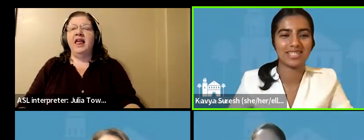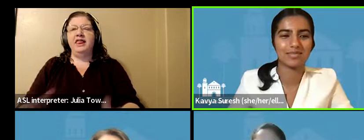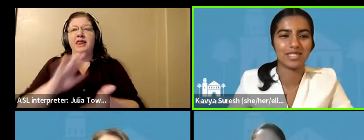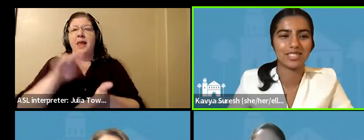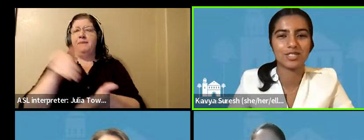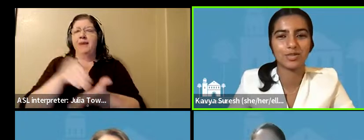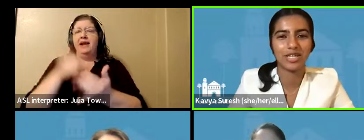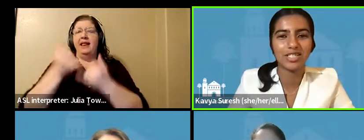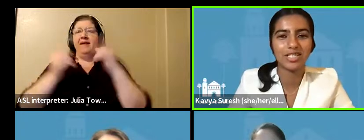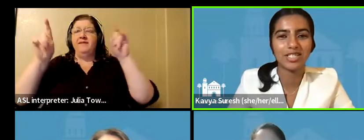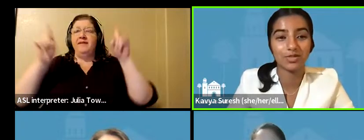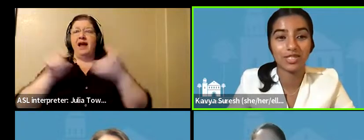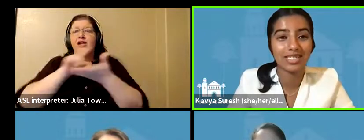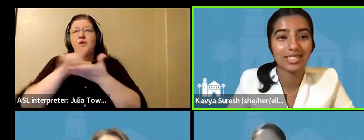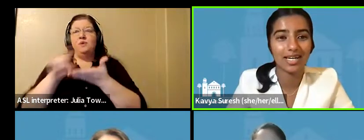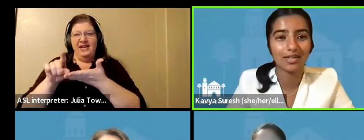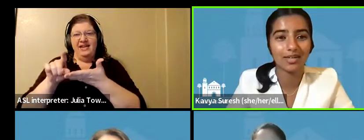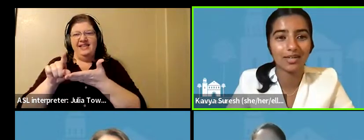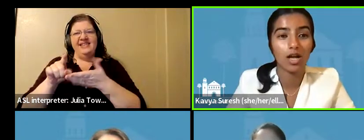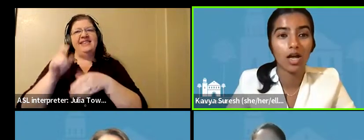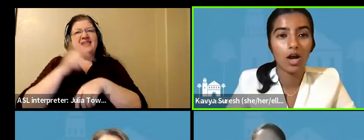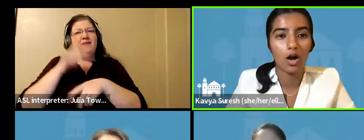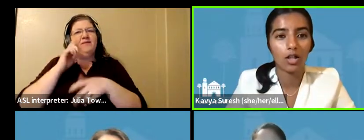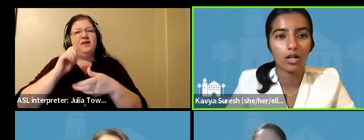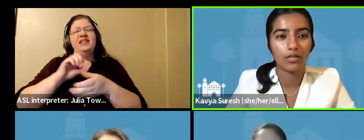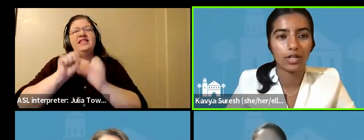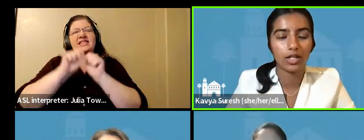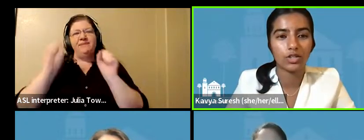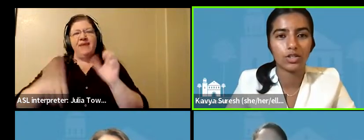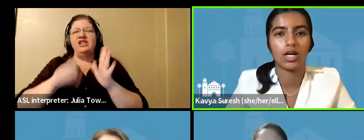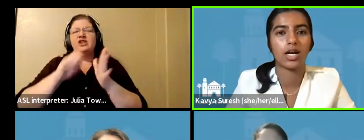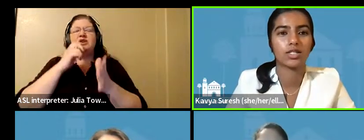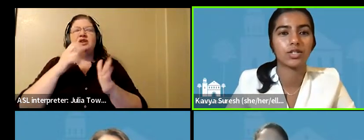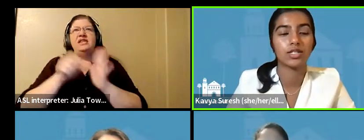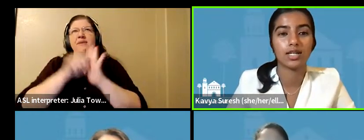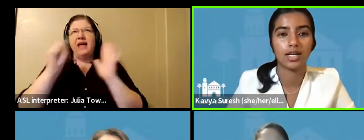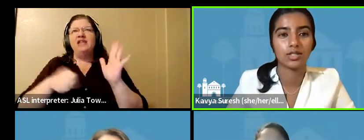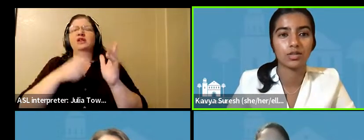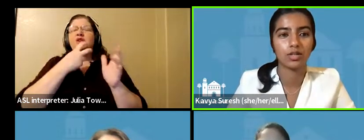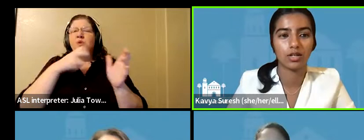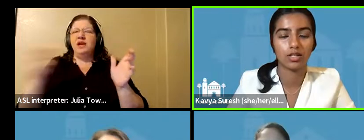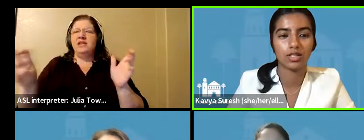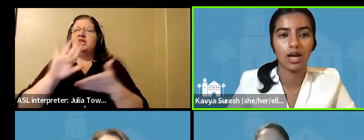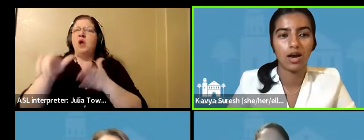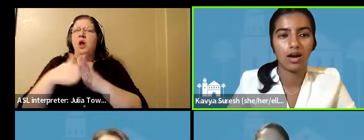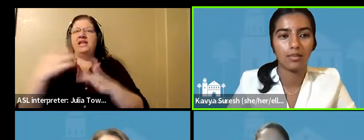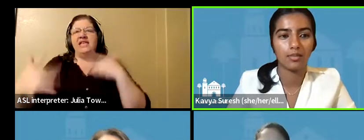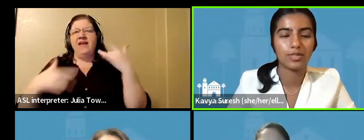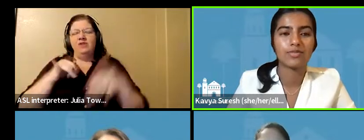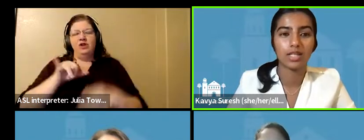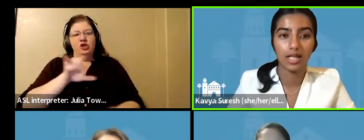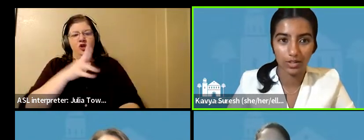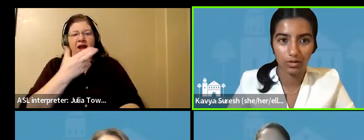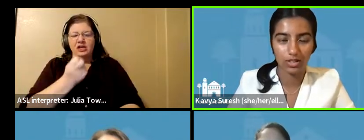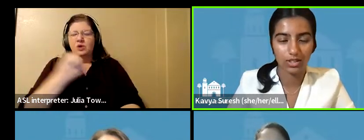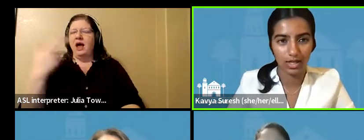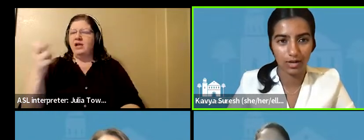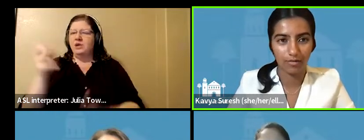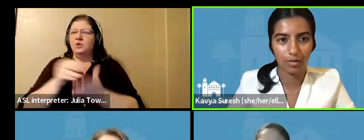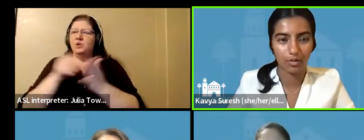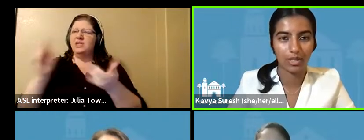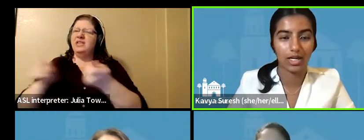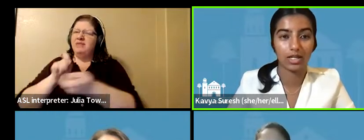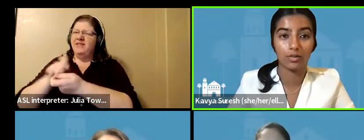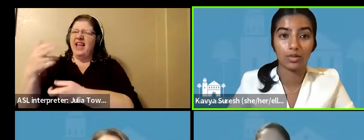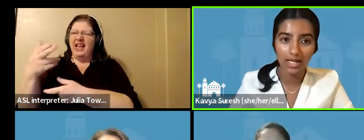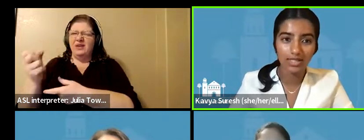to make the semester switch, which is really exciting for all of the junior high students and high schoolers, specifically high schoolers, because I know